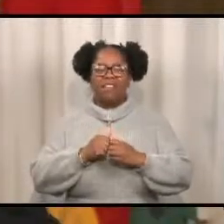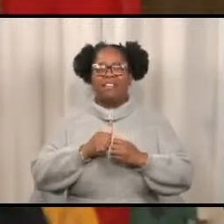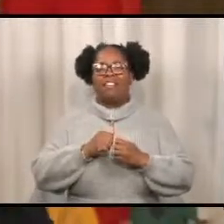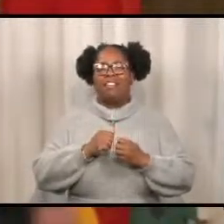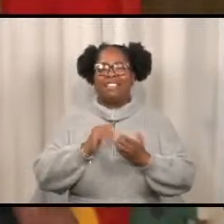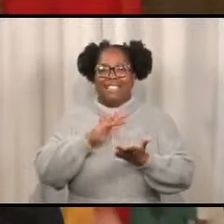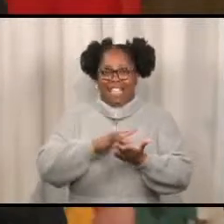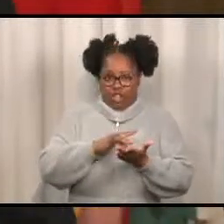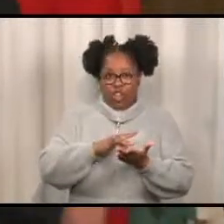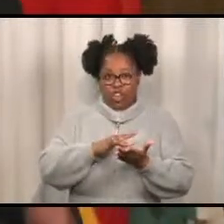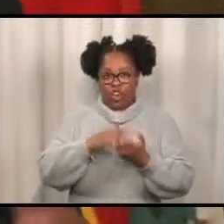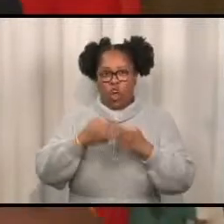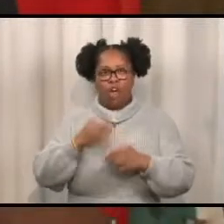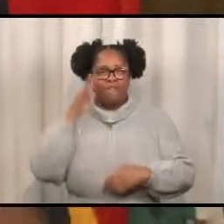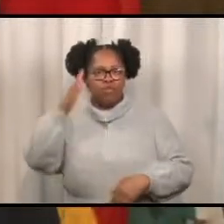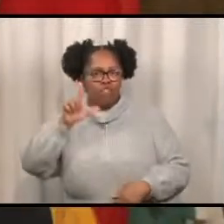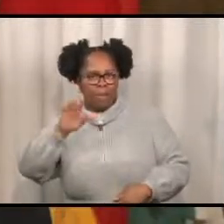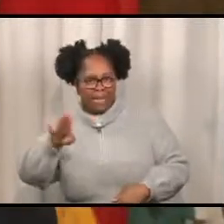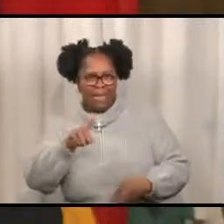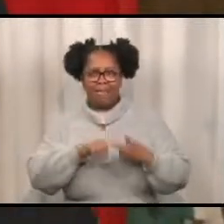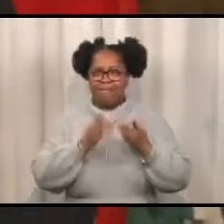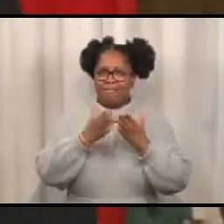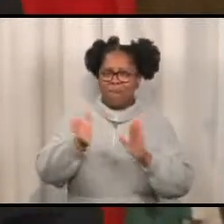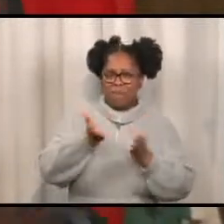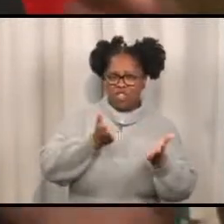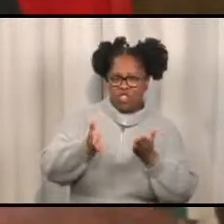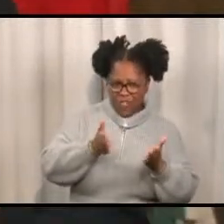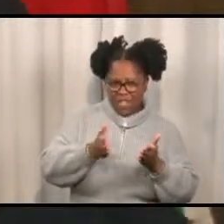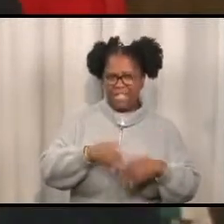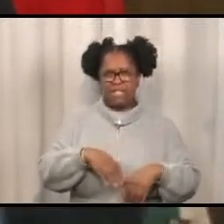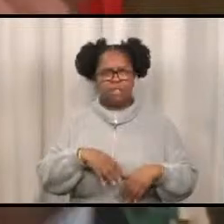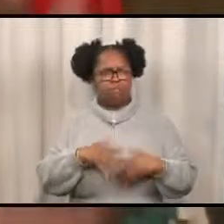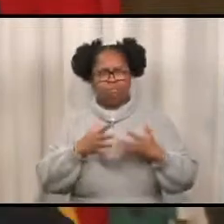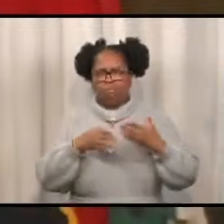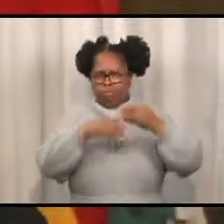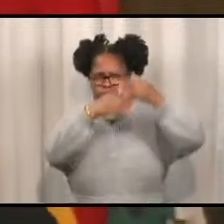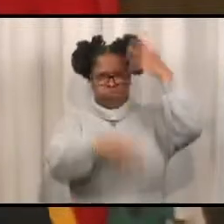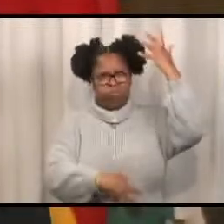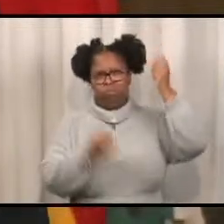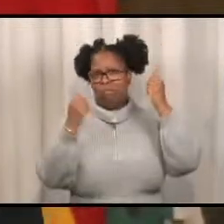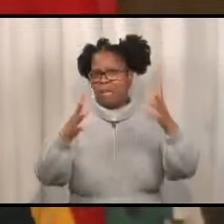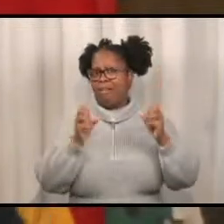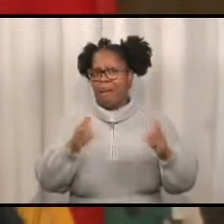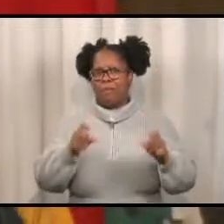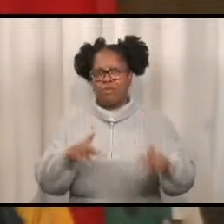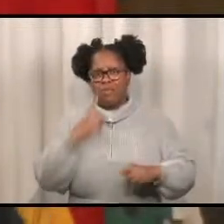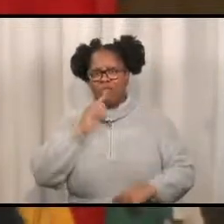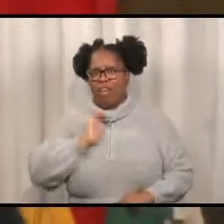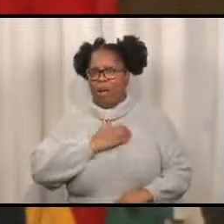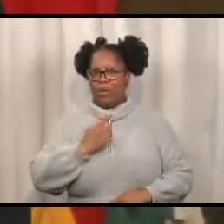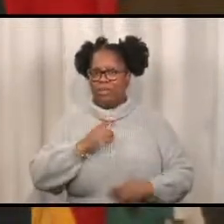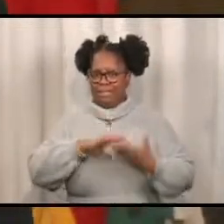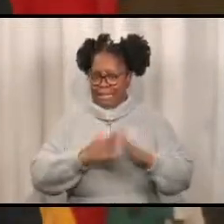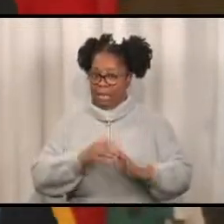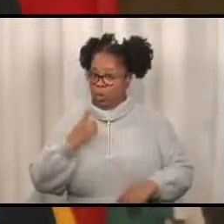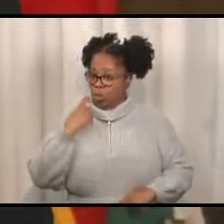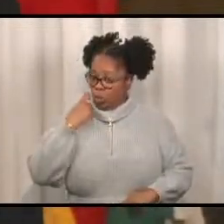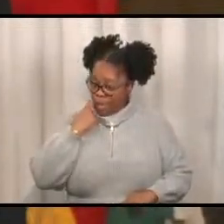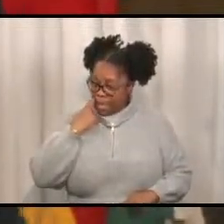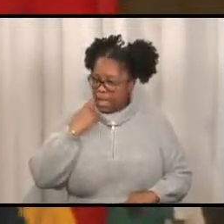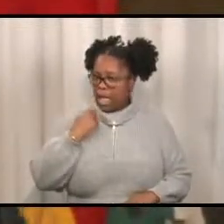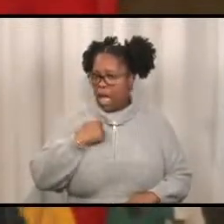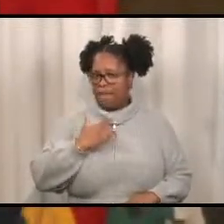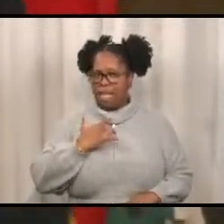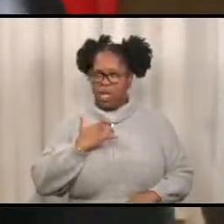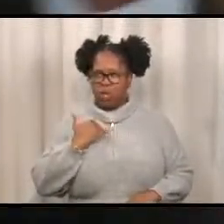with this focus on public service pathways, lots of opportunities in our city. And most recently, I would say